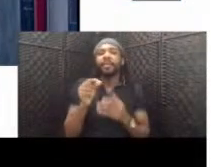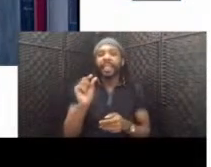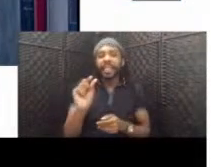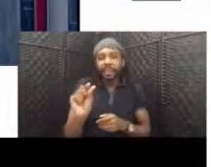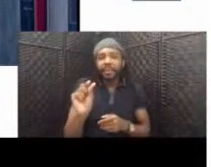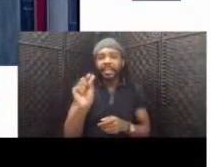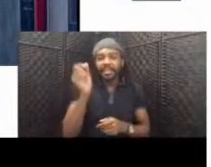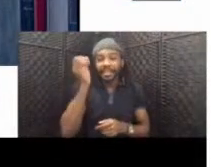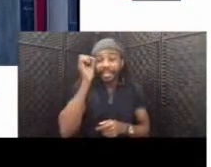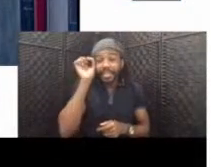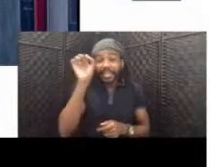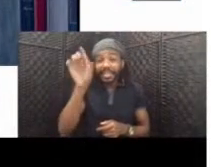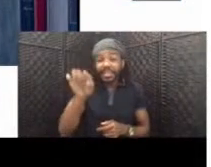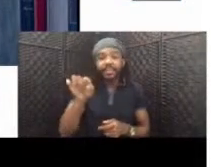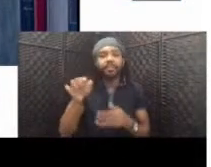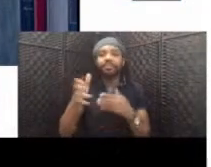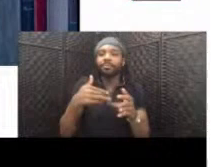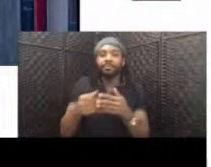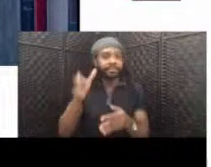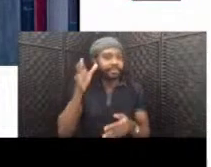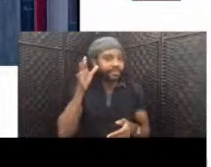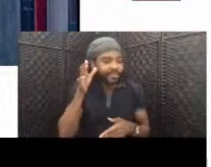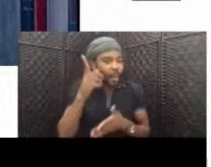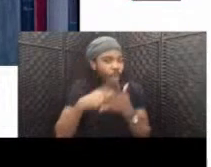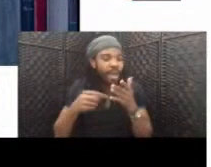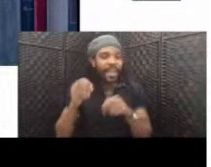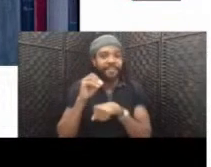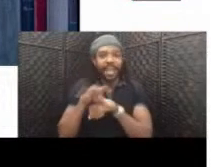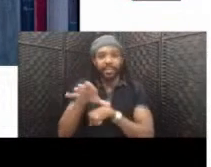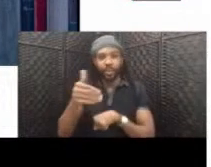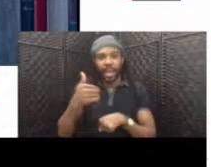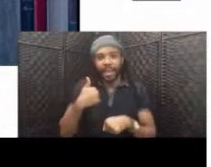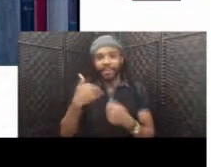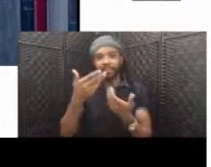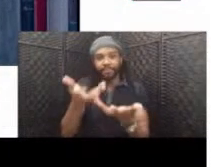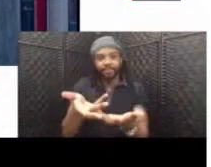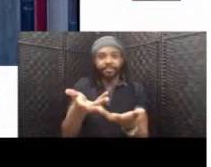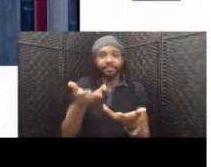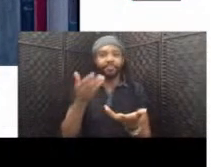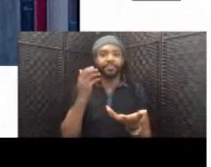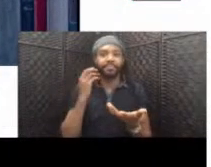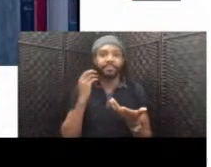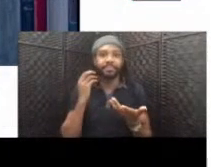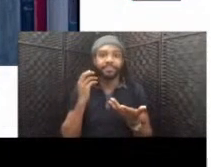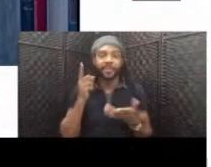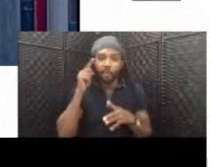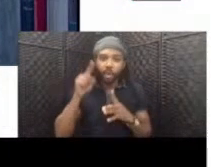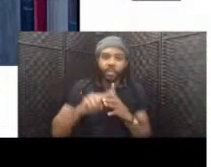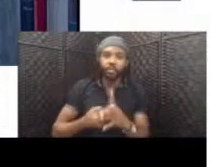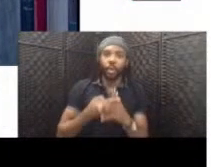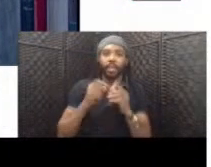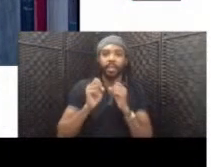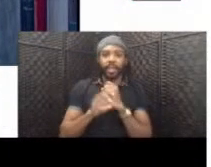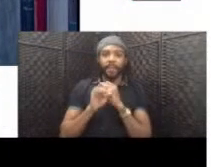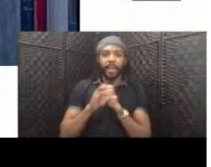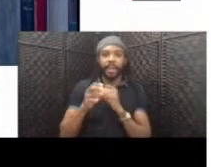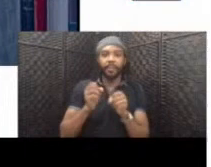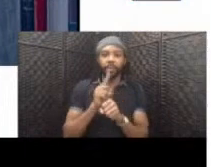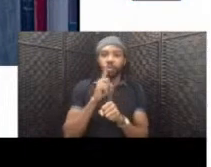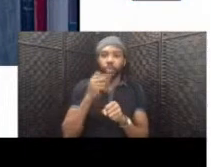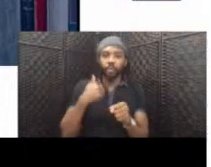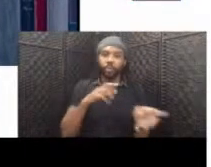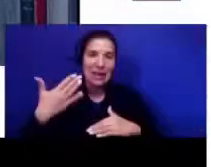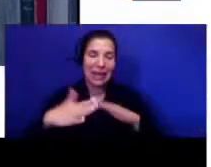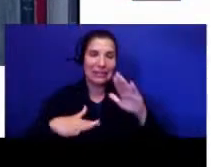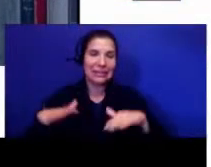tiny thought in the back of their head right now. What advice would you give them in terms of getting started and taking that next step and actually